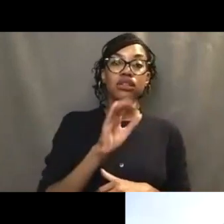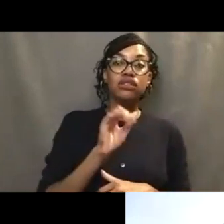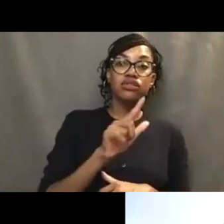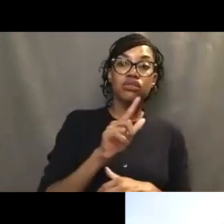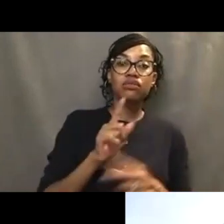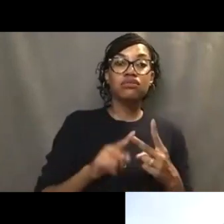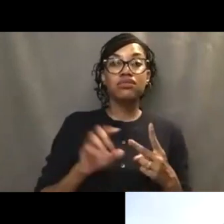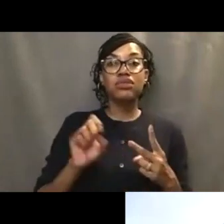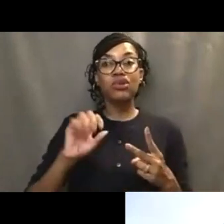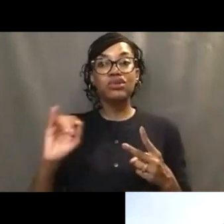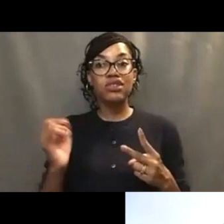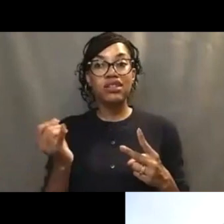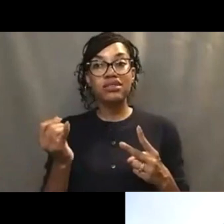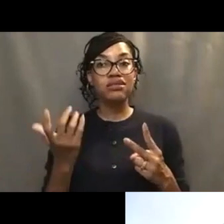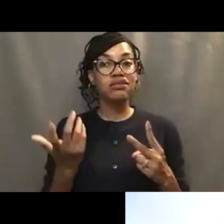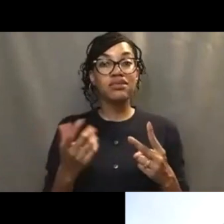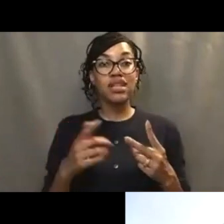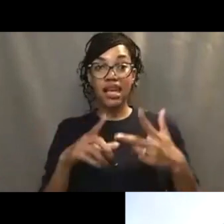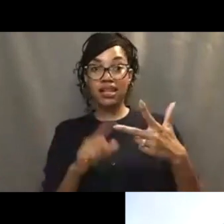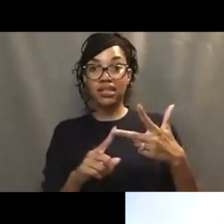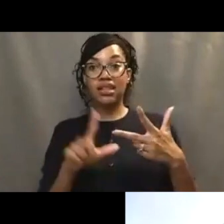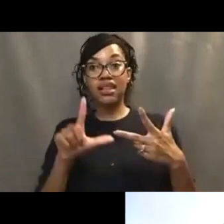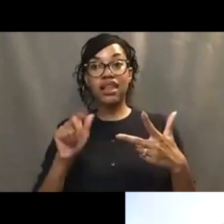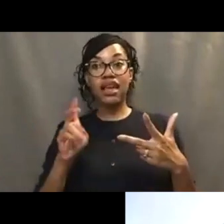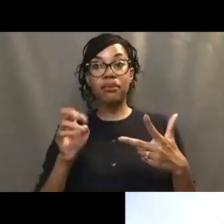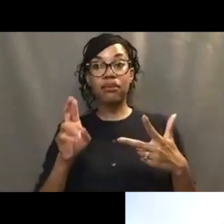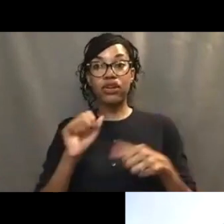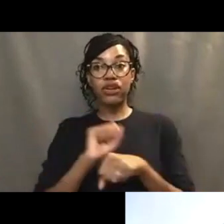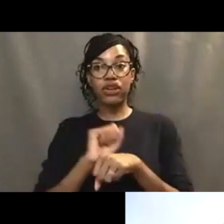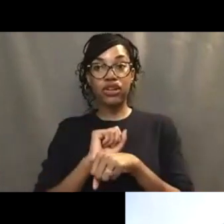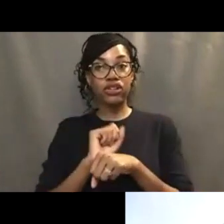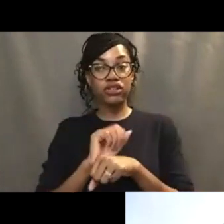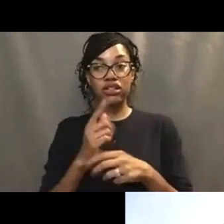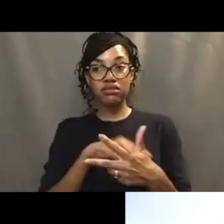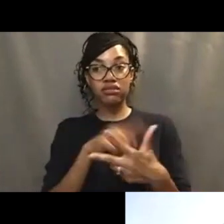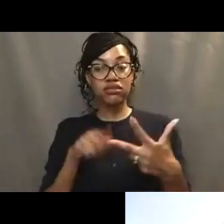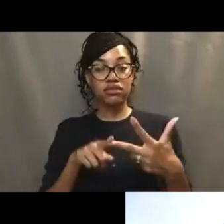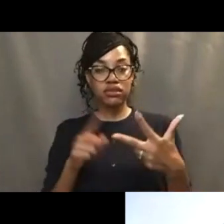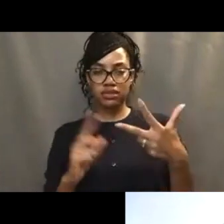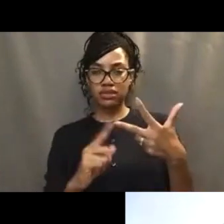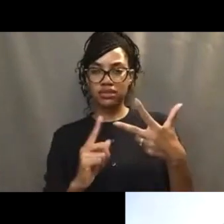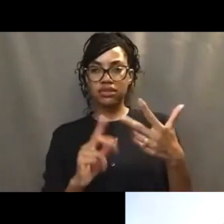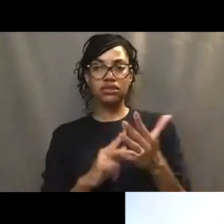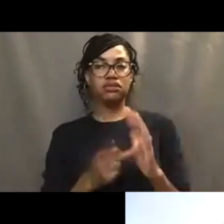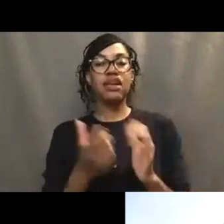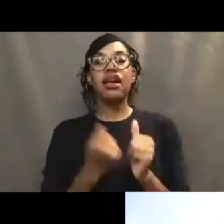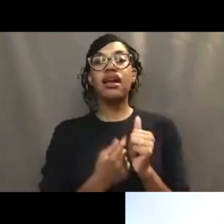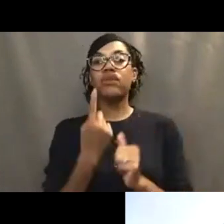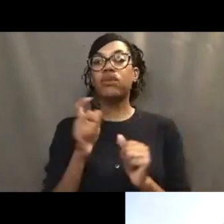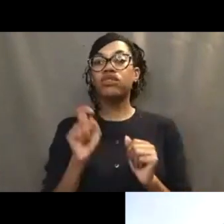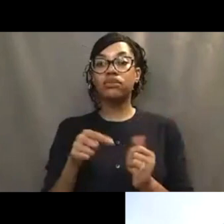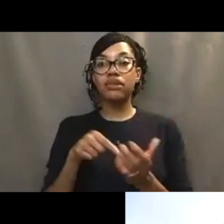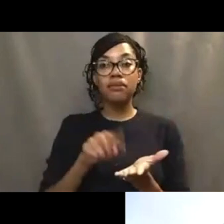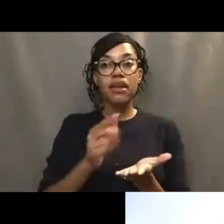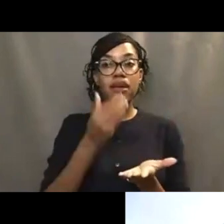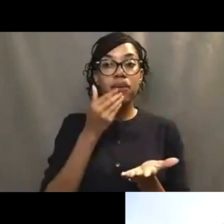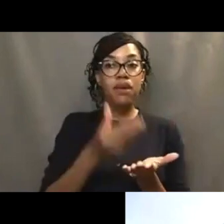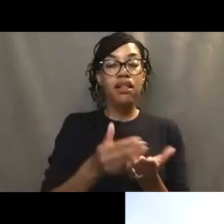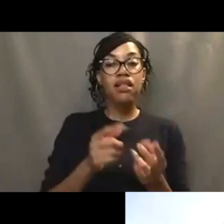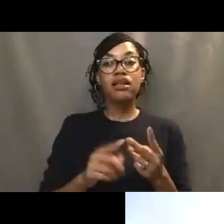also based on the principles of labor, right? It also says everybody should be paid well and have safe working